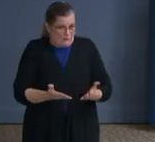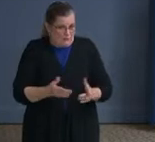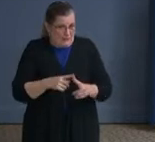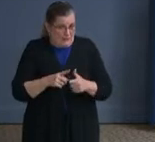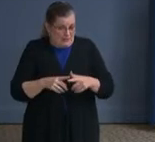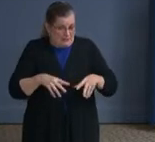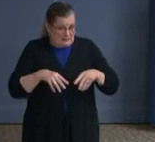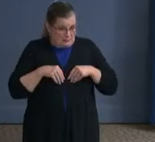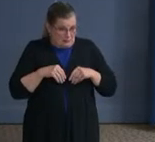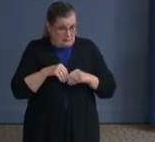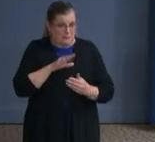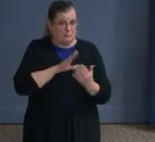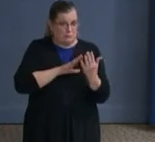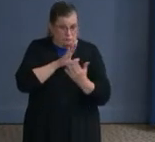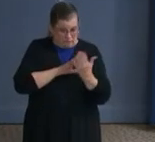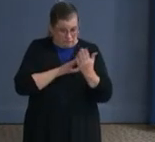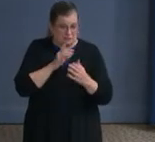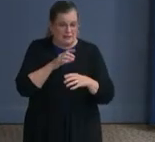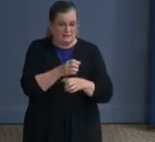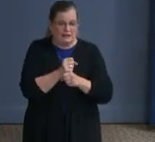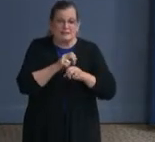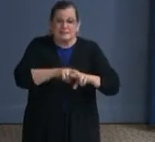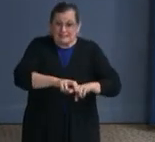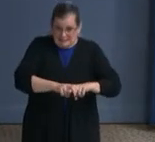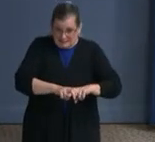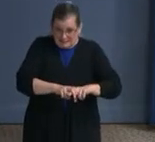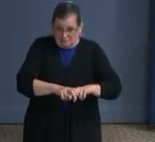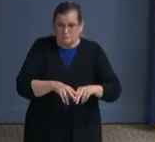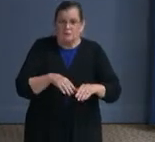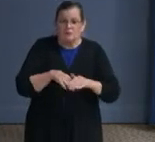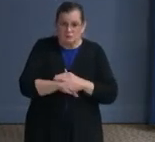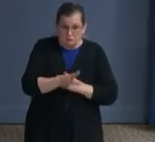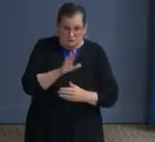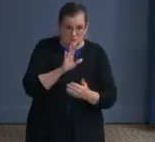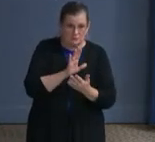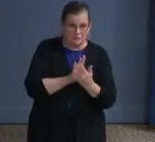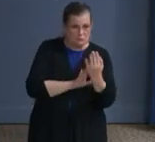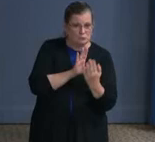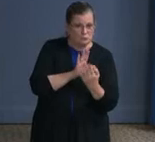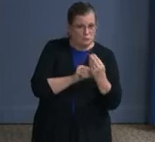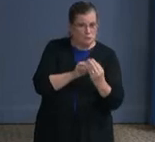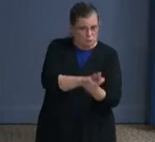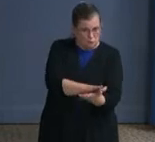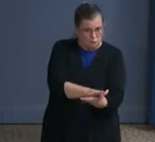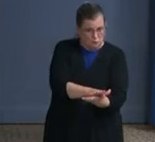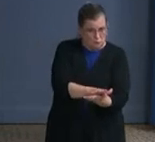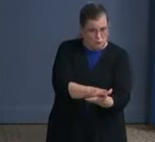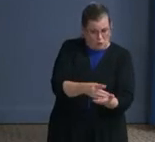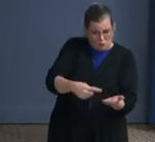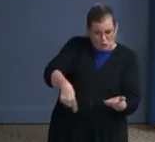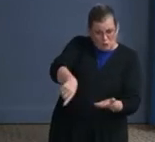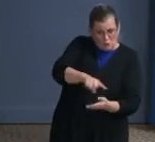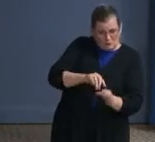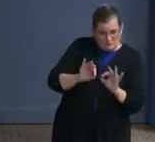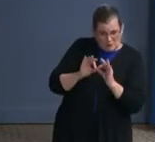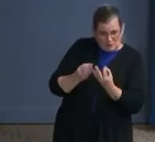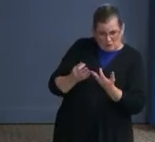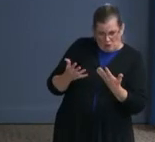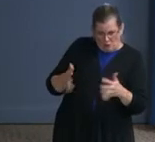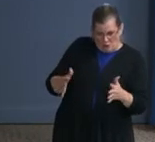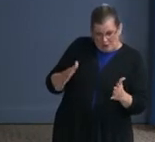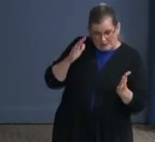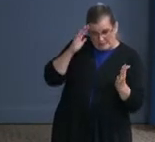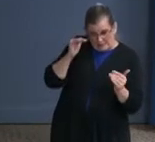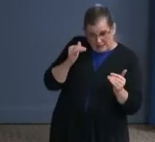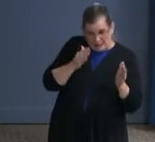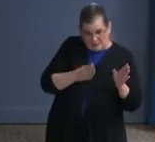learning seat. As we prepared to offer in-person learning, we wanted to ensure that those families who had been expecting and planning